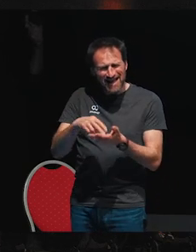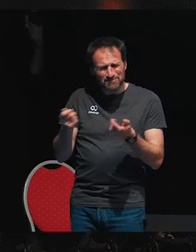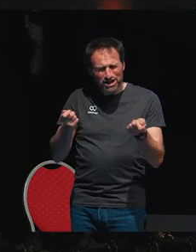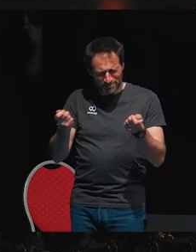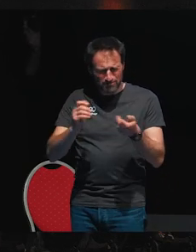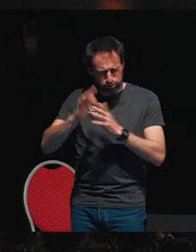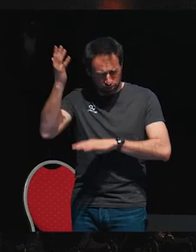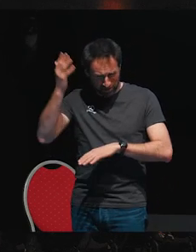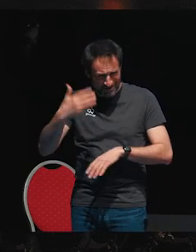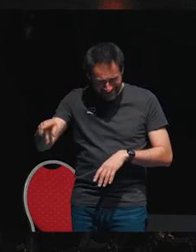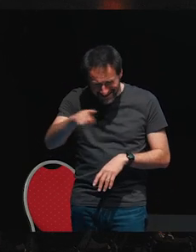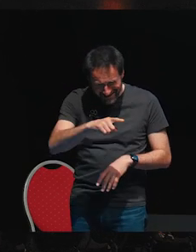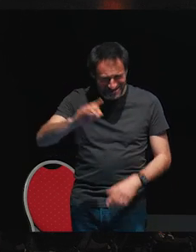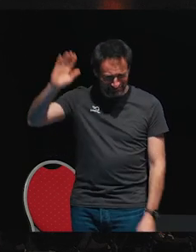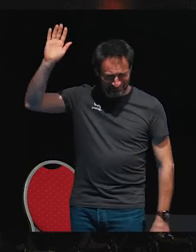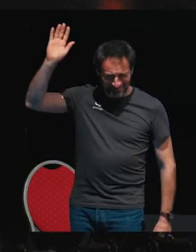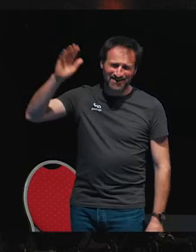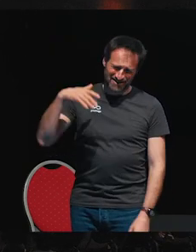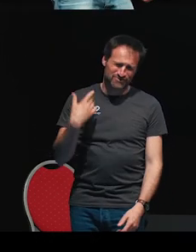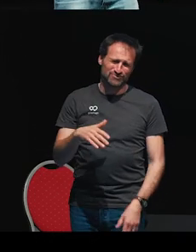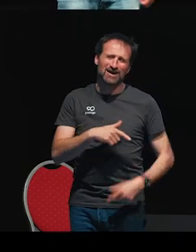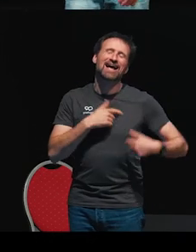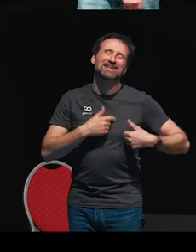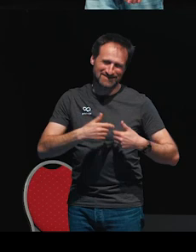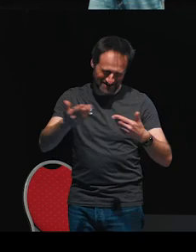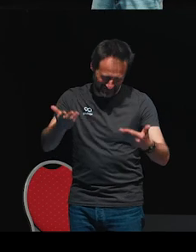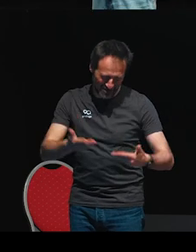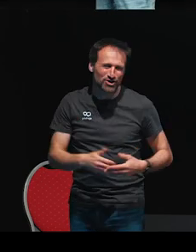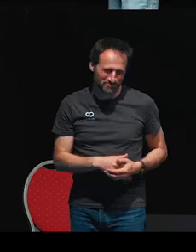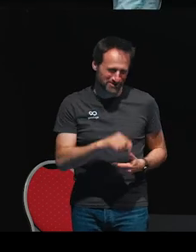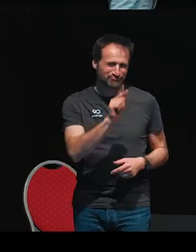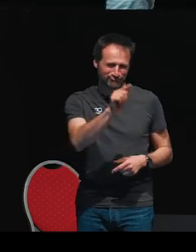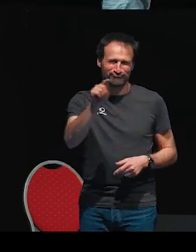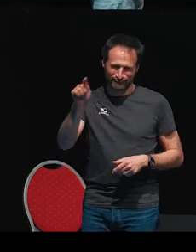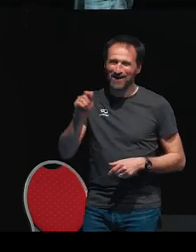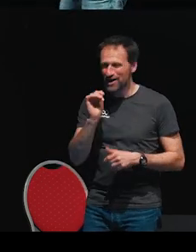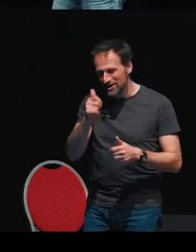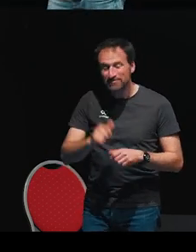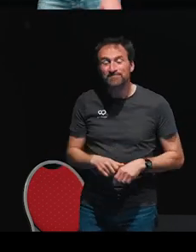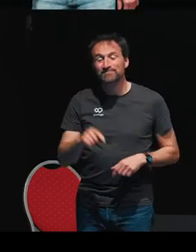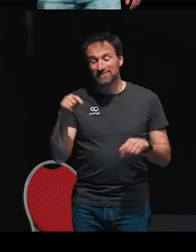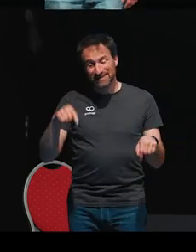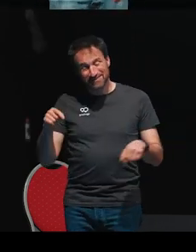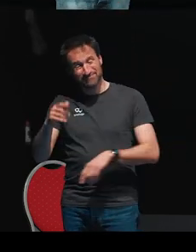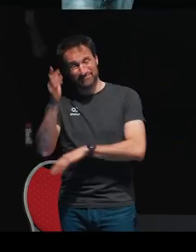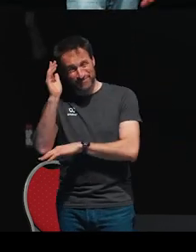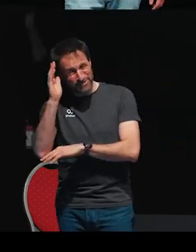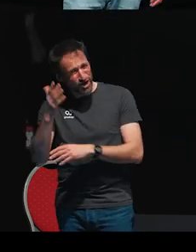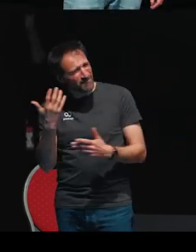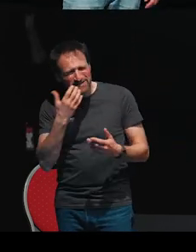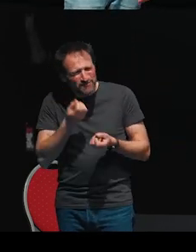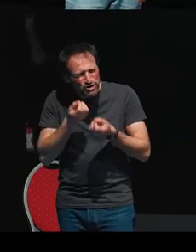hands, welcome. Duh. So what this talk should give you is a basic understanding